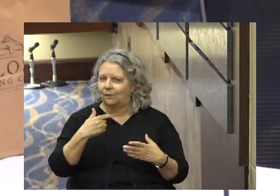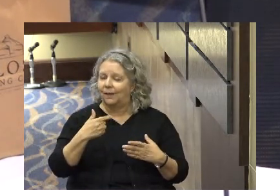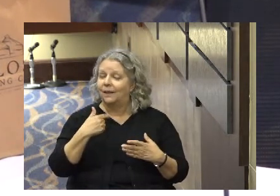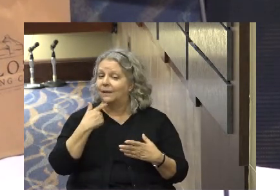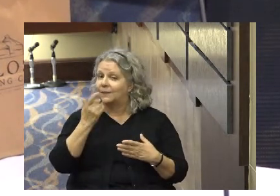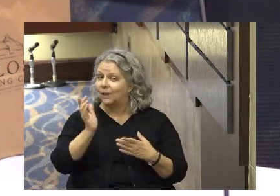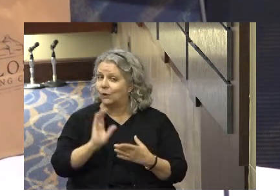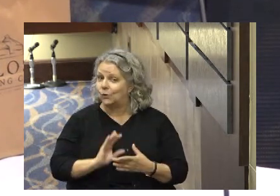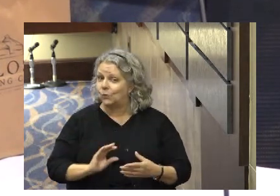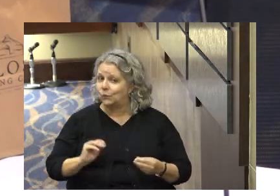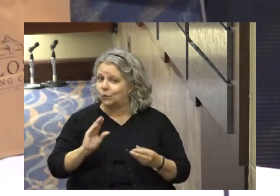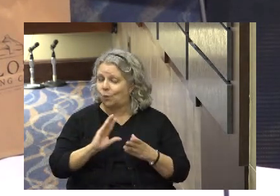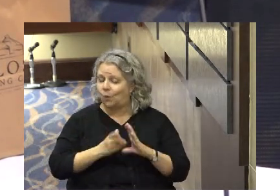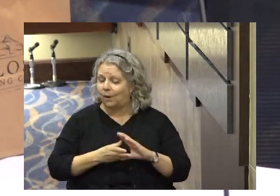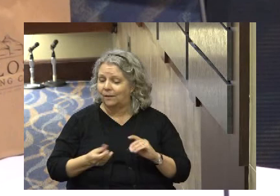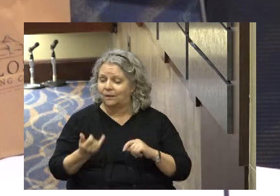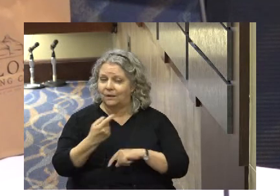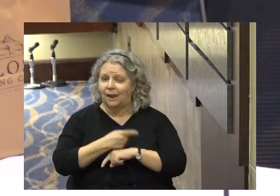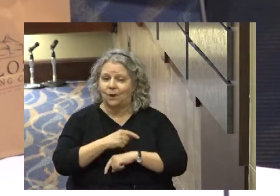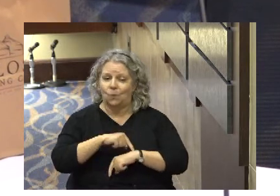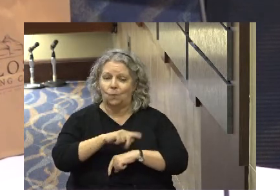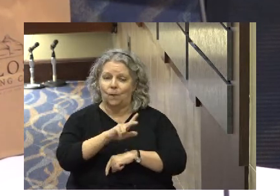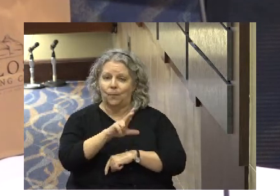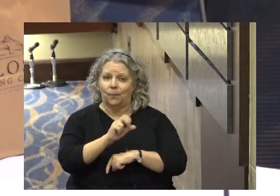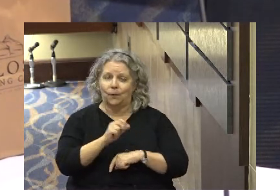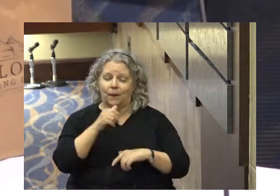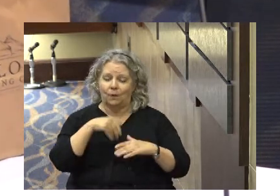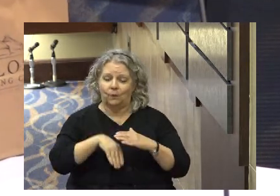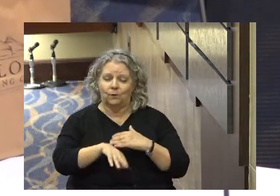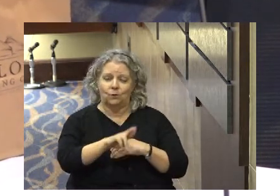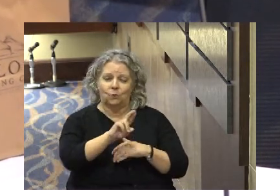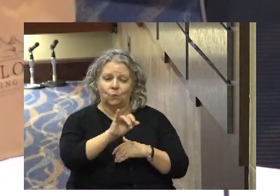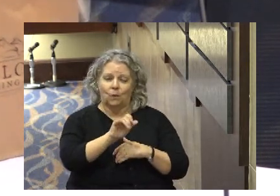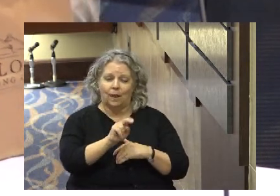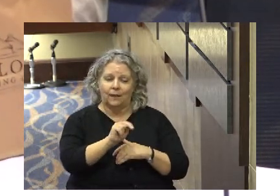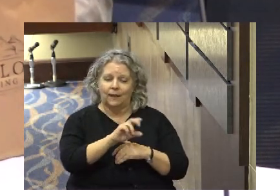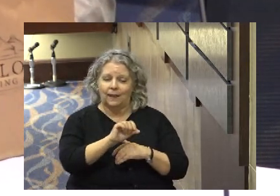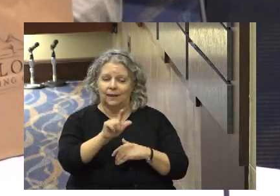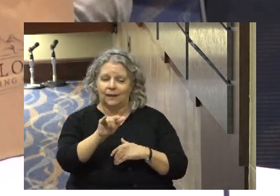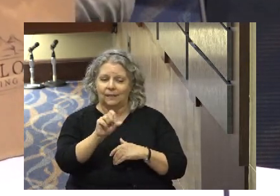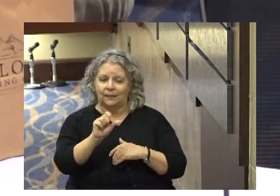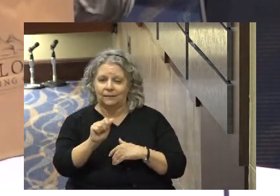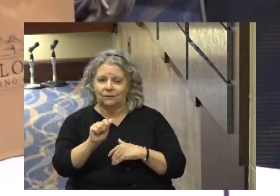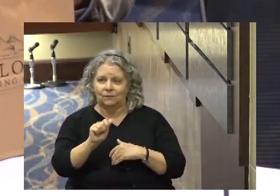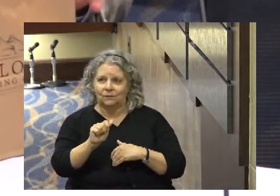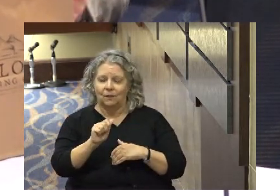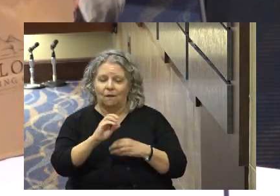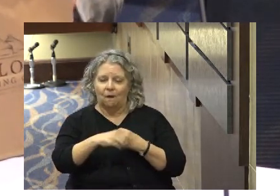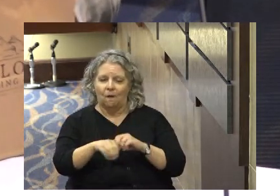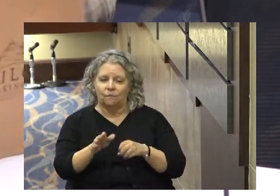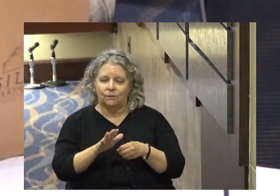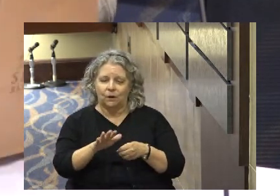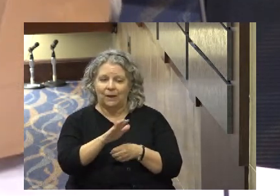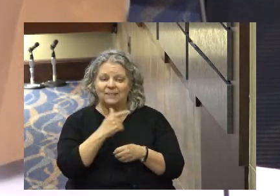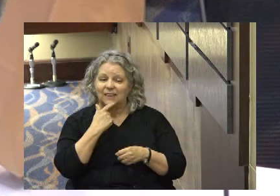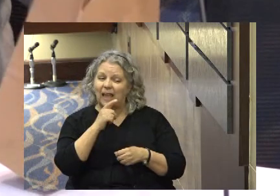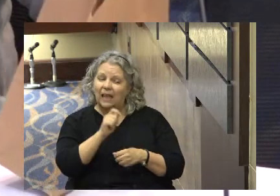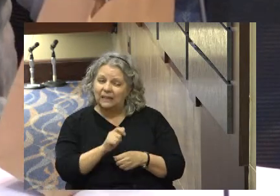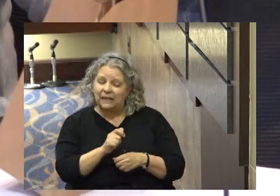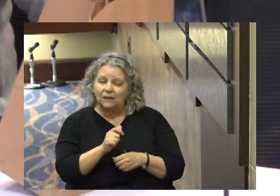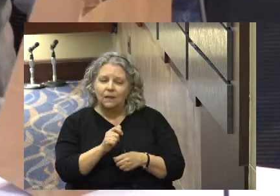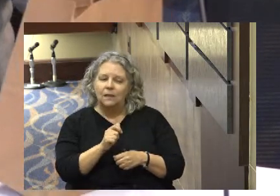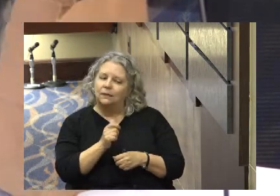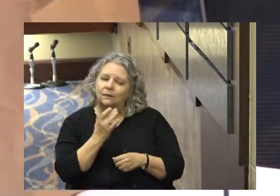at about 1:30, I walked into Ryan and Lisa's office areas and I said, I need a favor. I need someone to go get me a